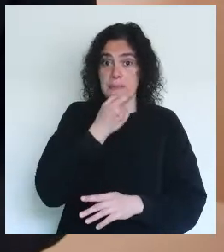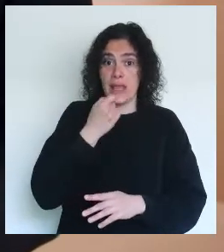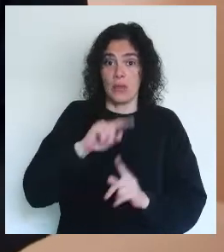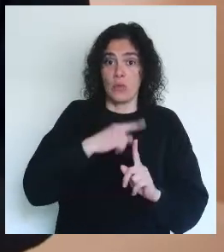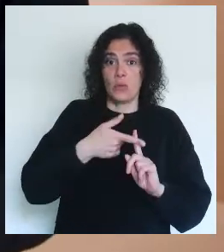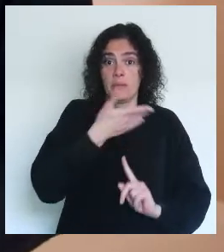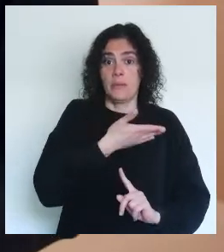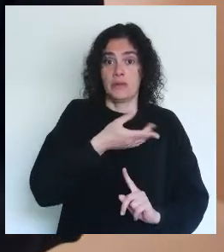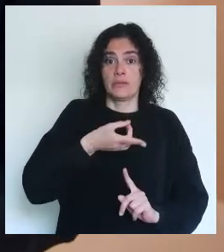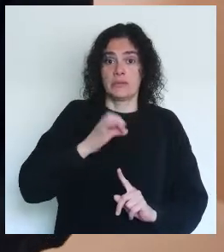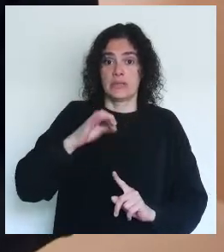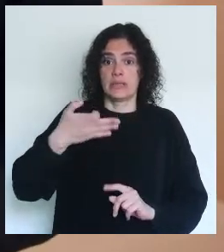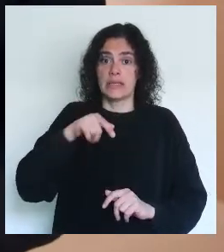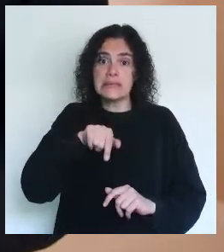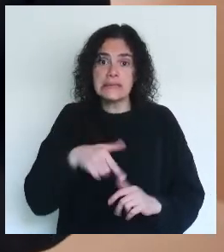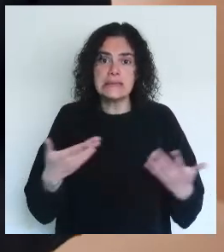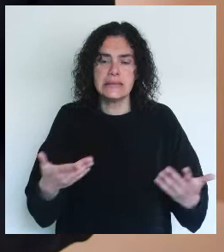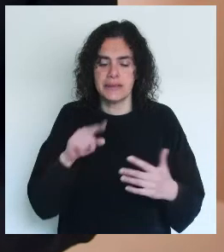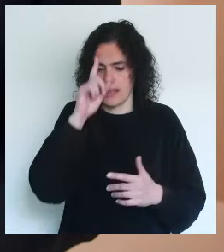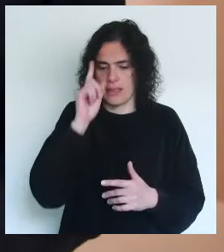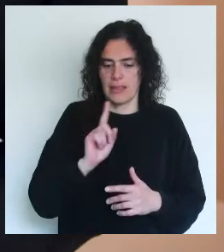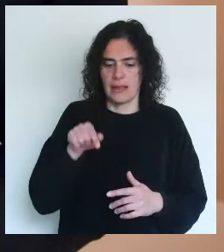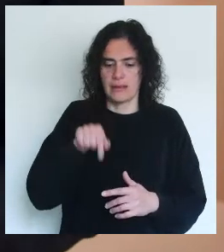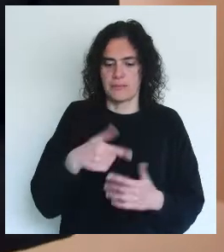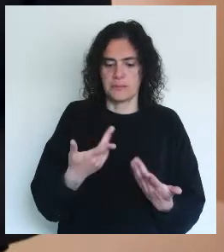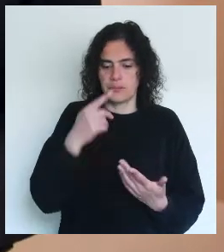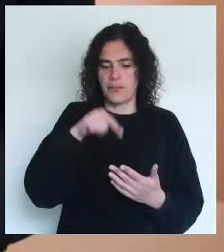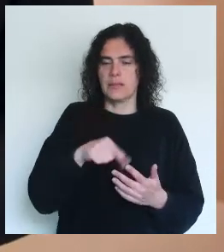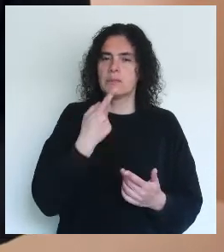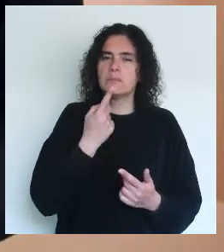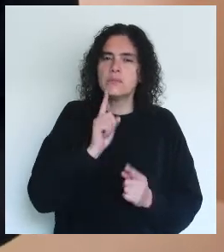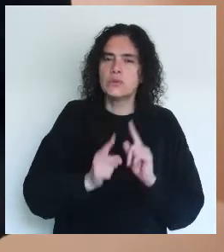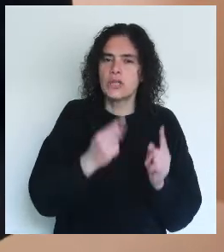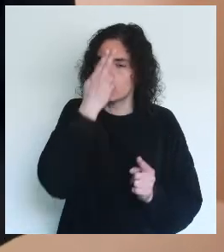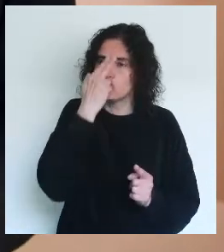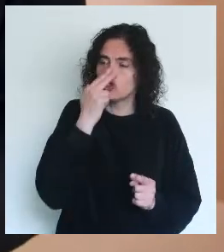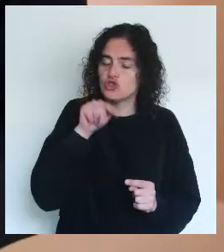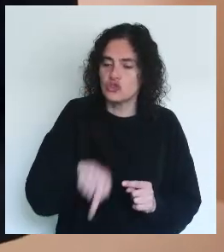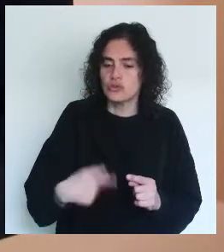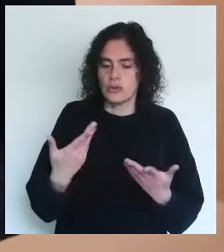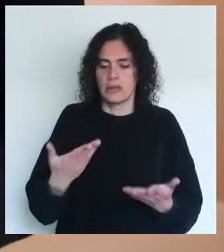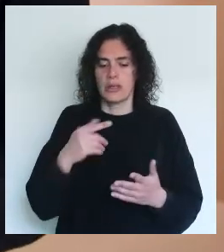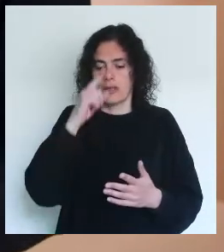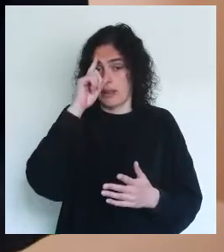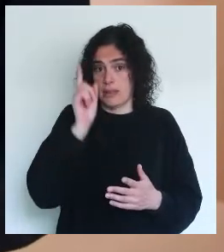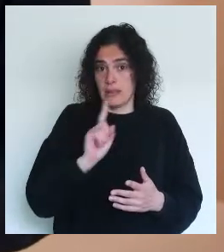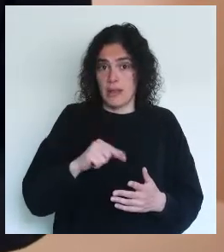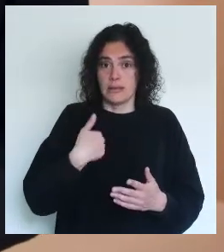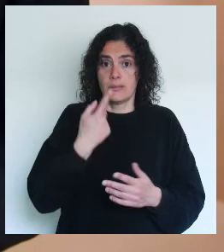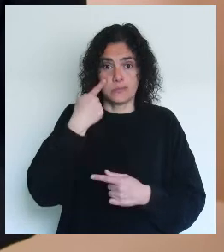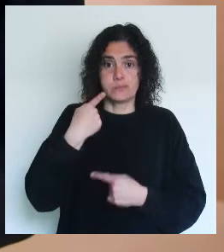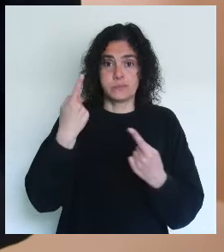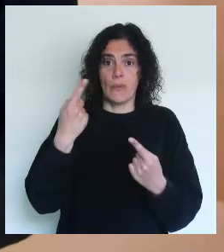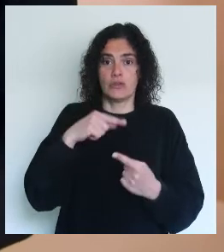1987. So even in this date, in this notion of history, how a date